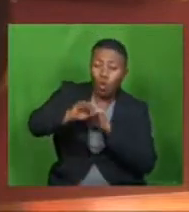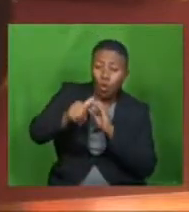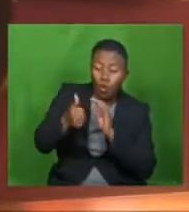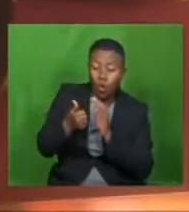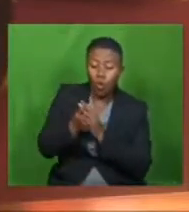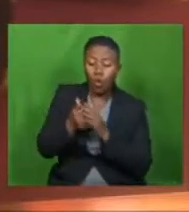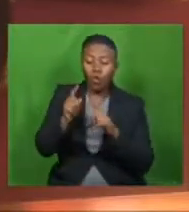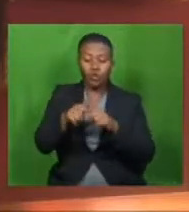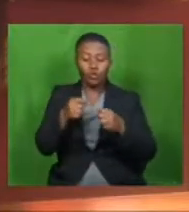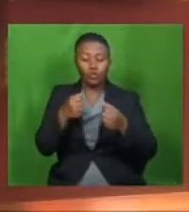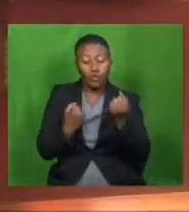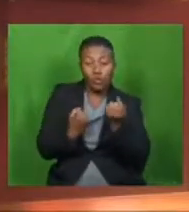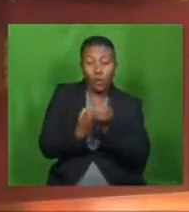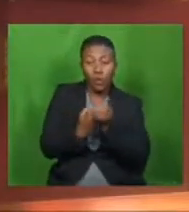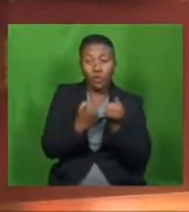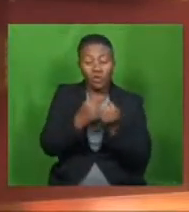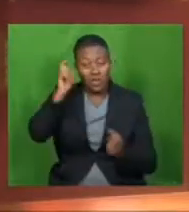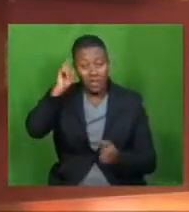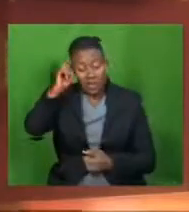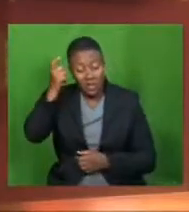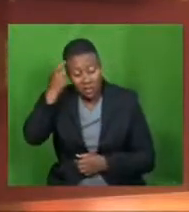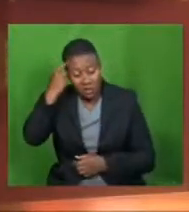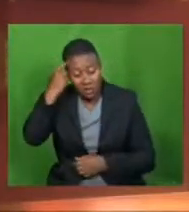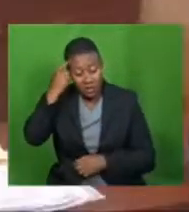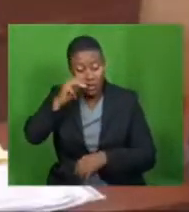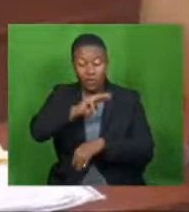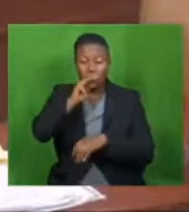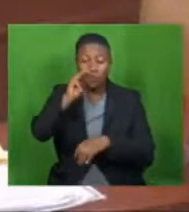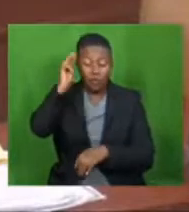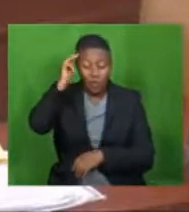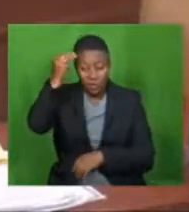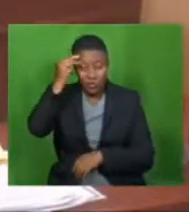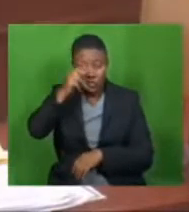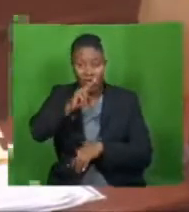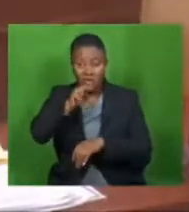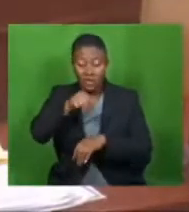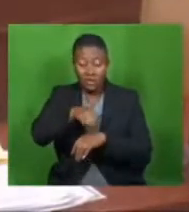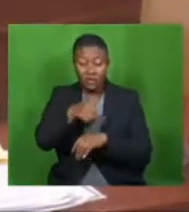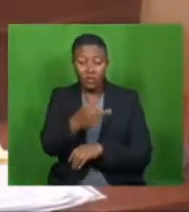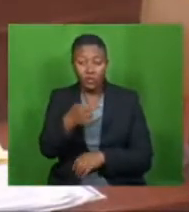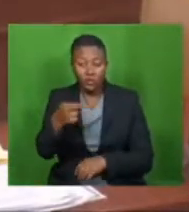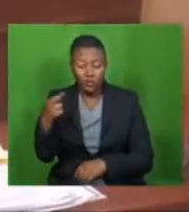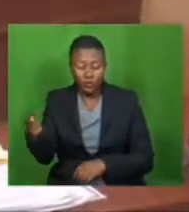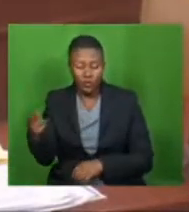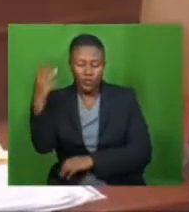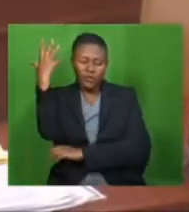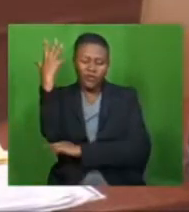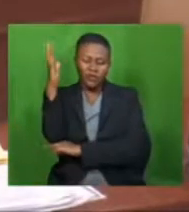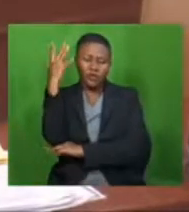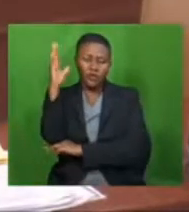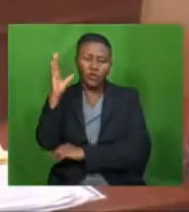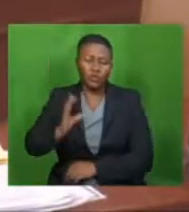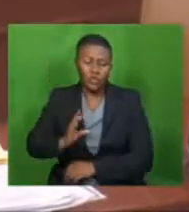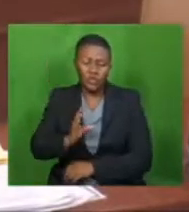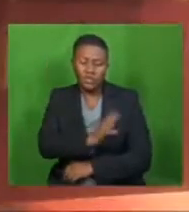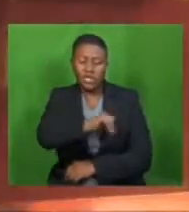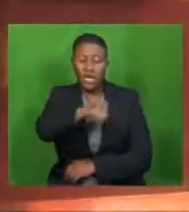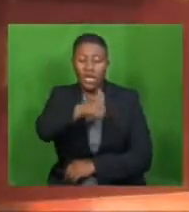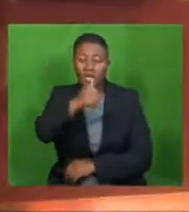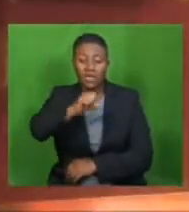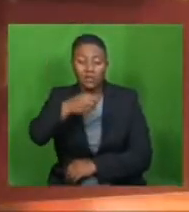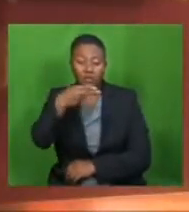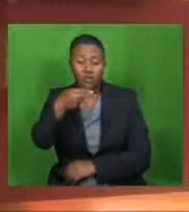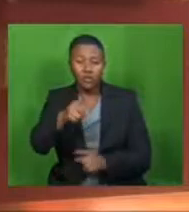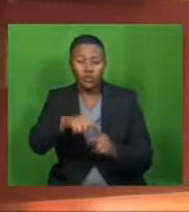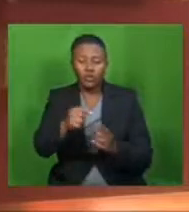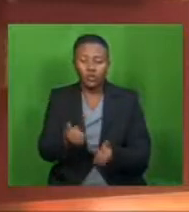behind government, the Ministry of Lands and Natural Resources, the Forestry Commission, and other partners and stakeholders to make the